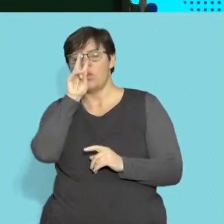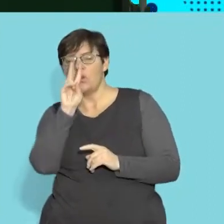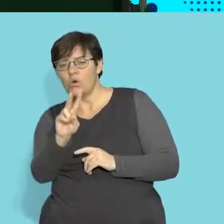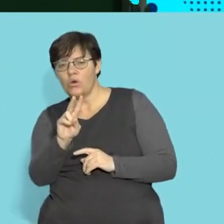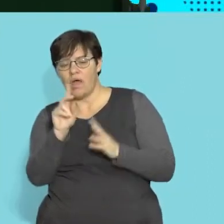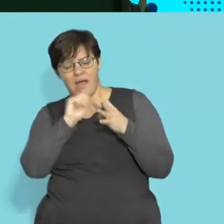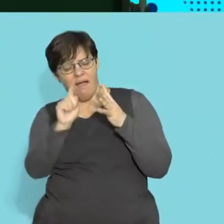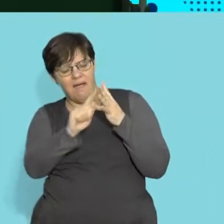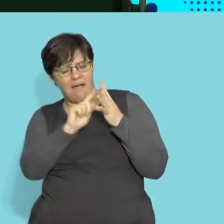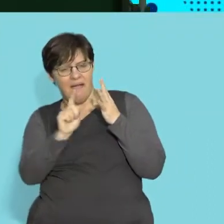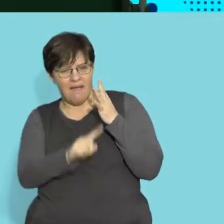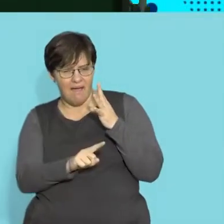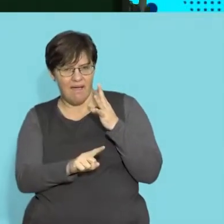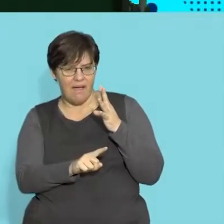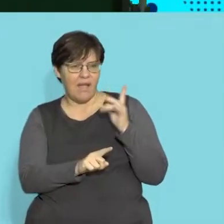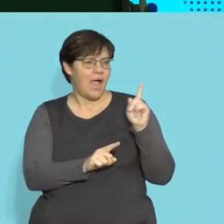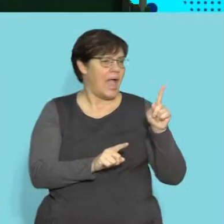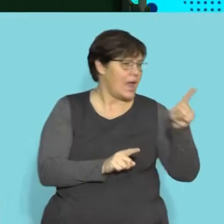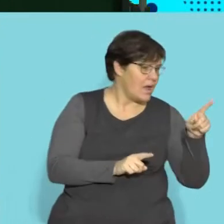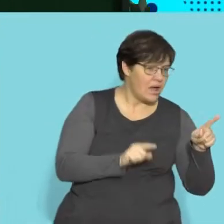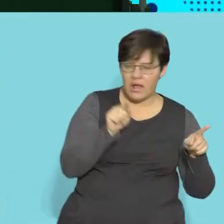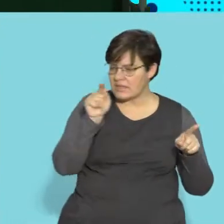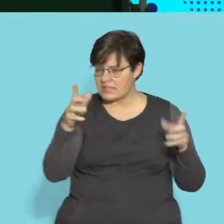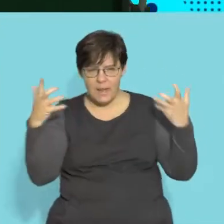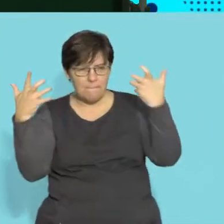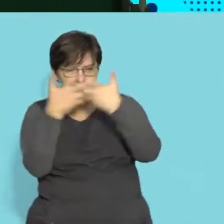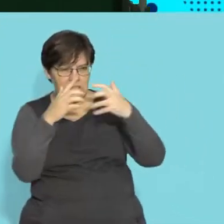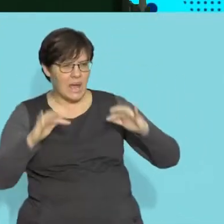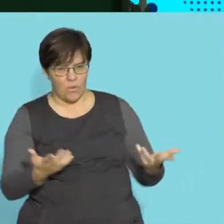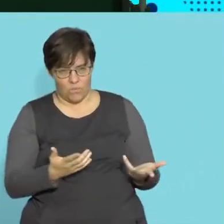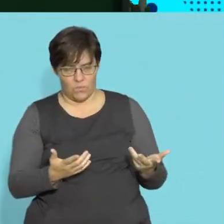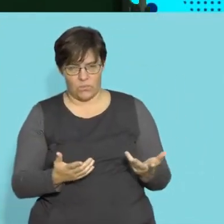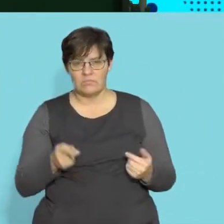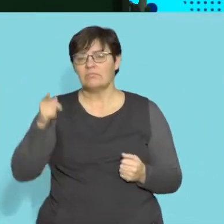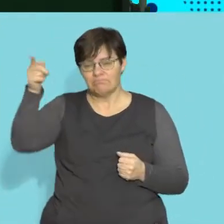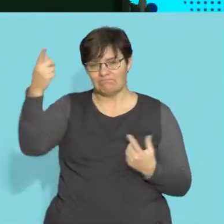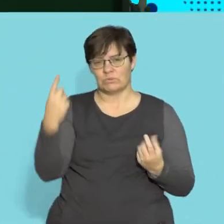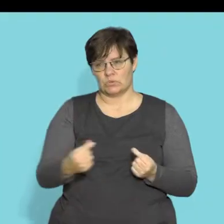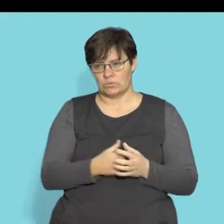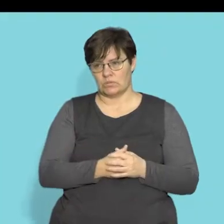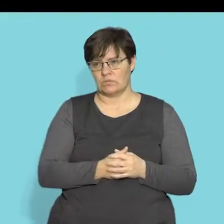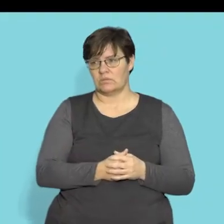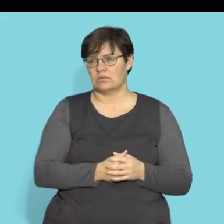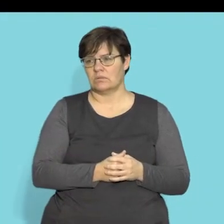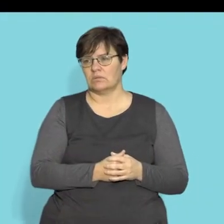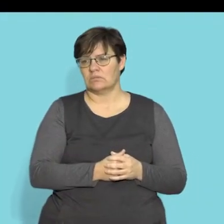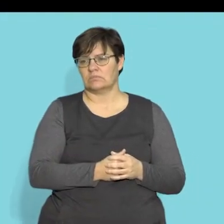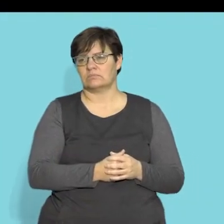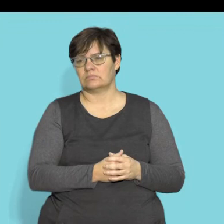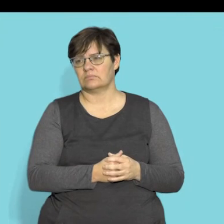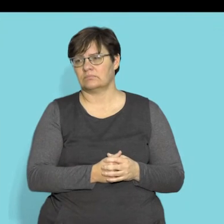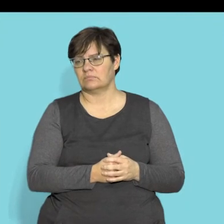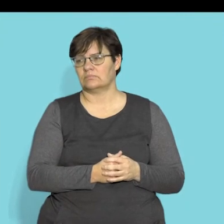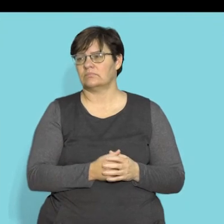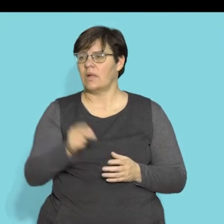at various aspects and seeing how they interconnected. And that's essentially what I've done here. In this slide, I've gone